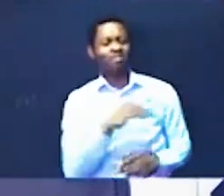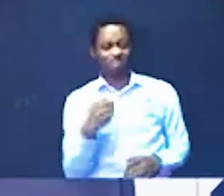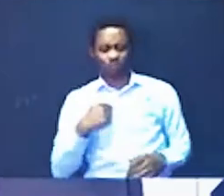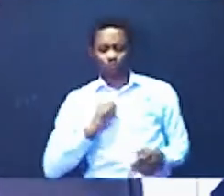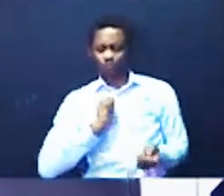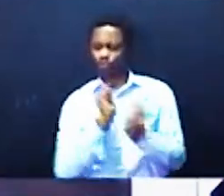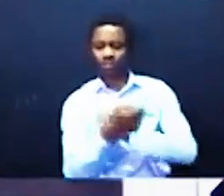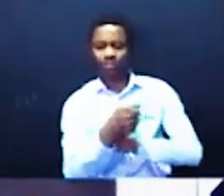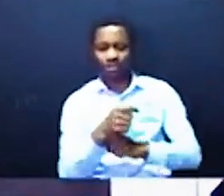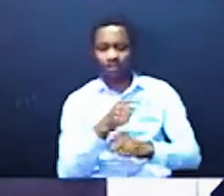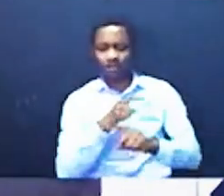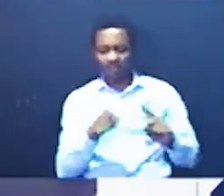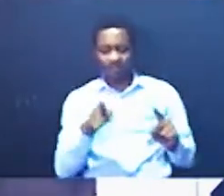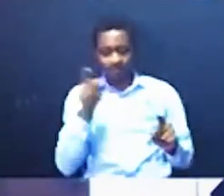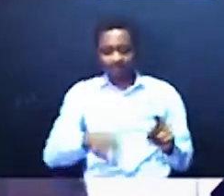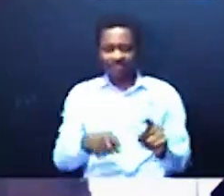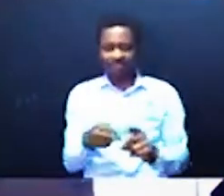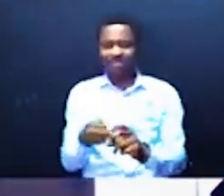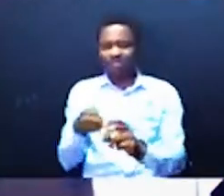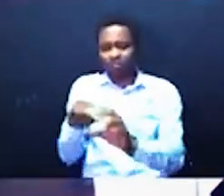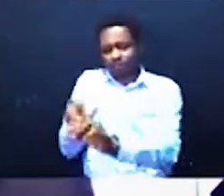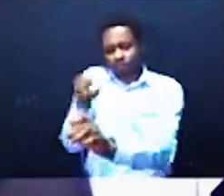must depart from iniquity.